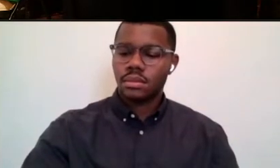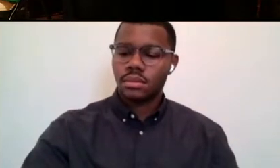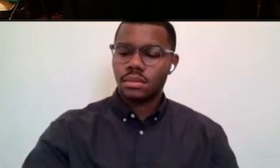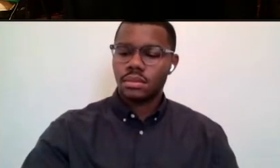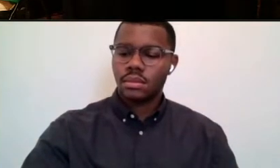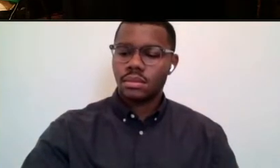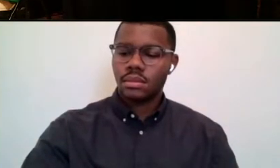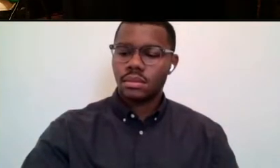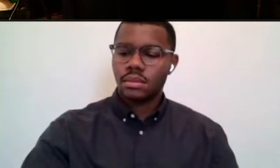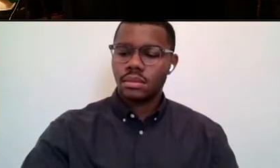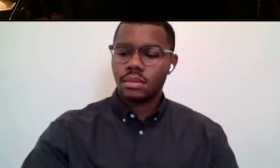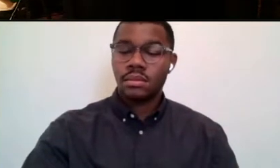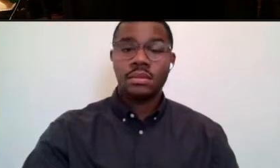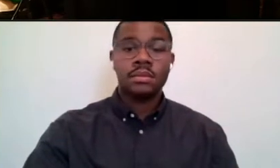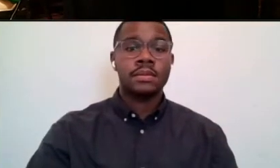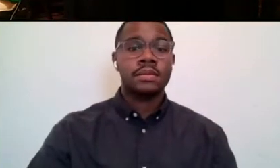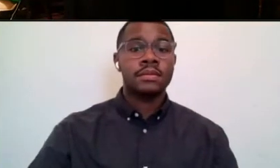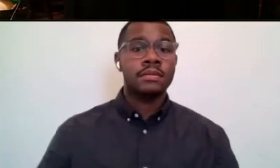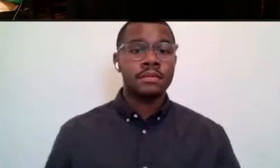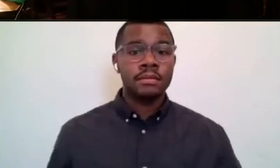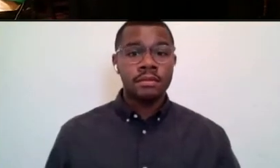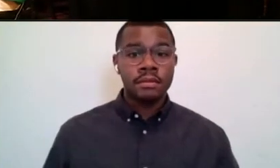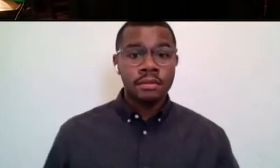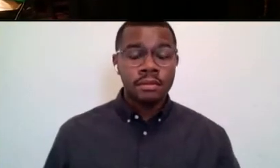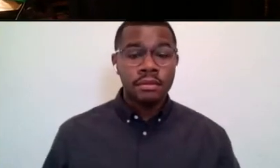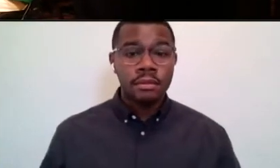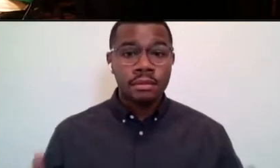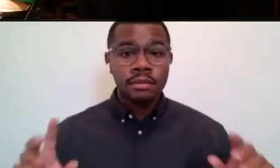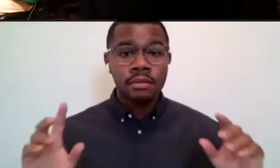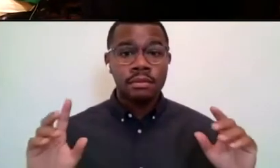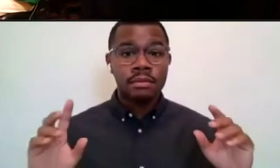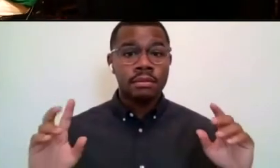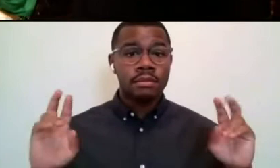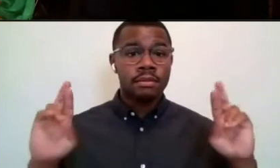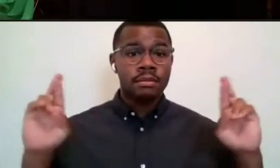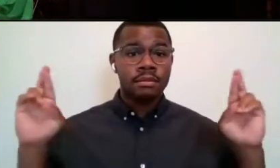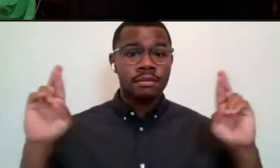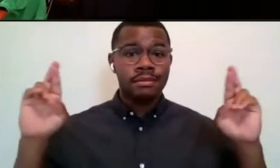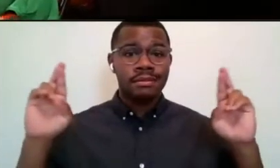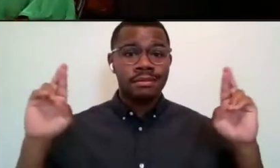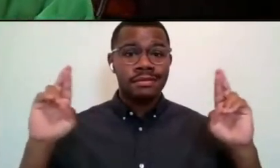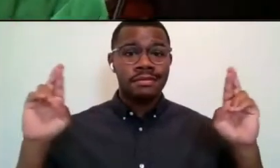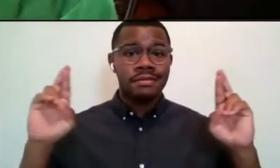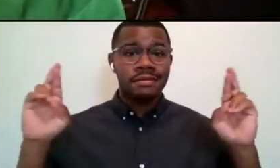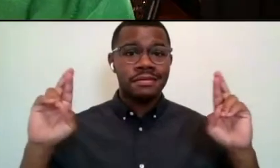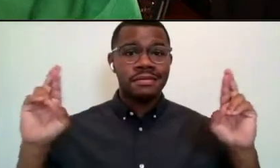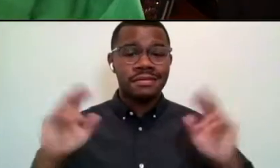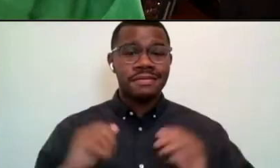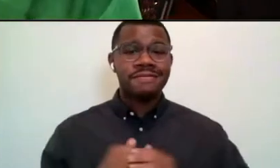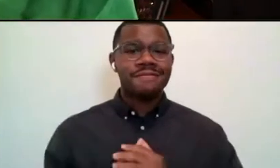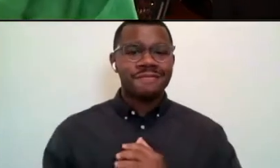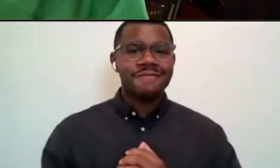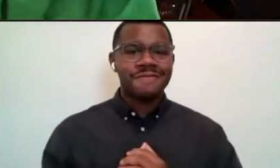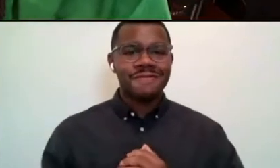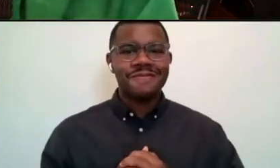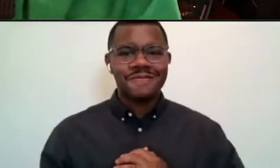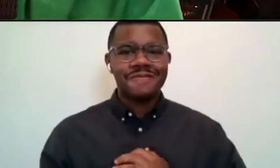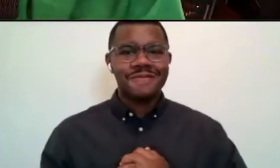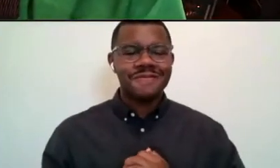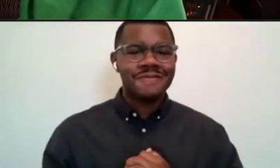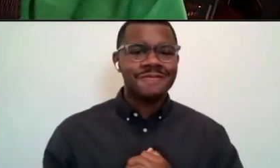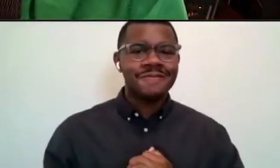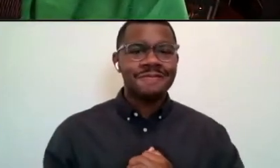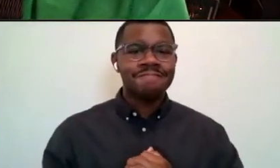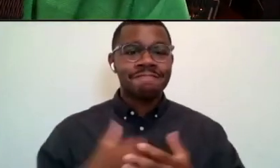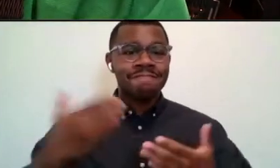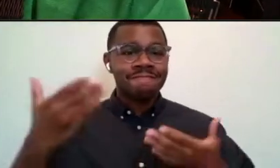We're good to go? I've been given word we are good to go. Welcome back, everybody. Welcome back to all of you.